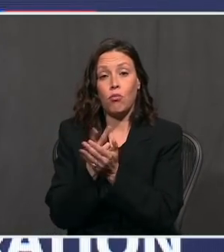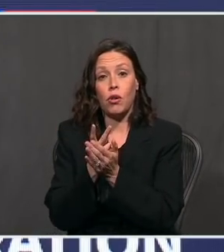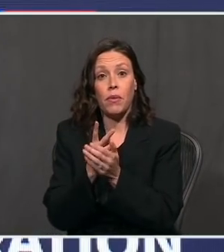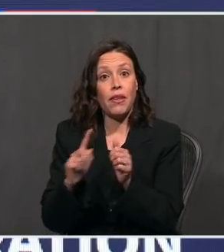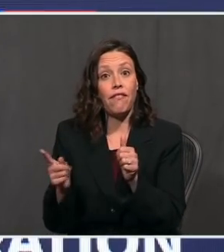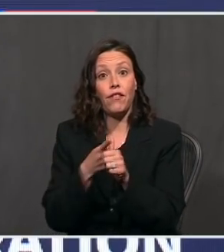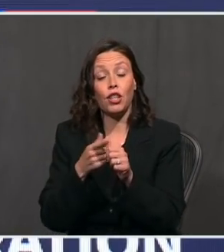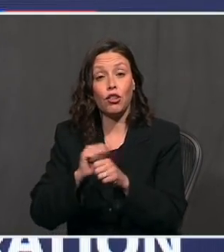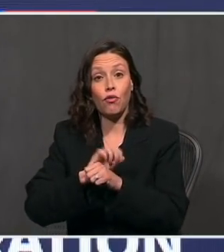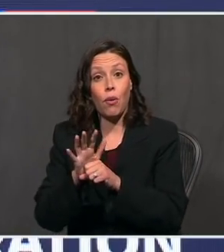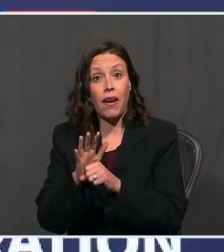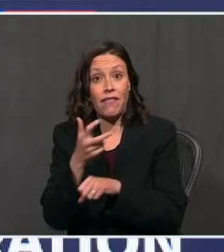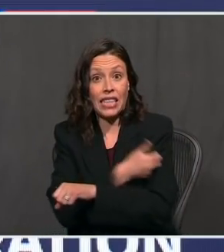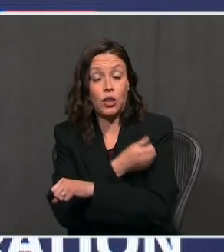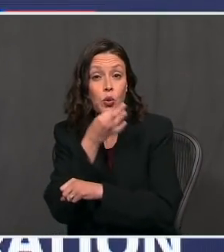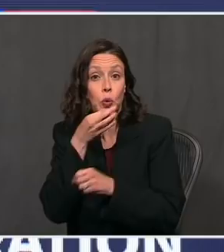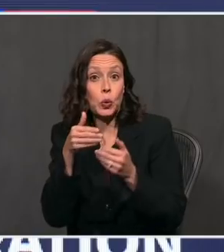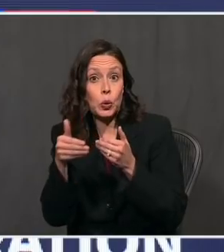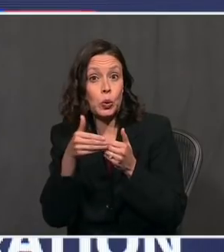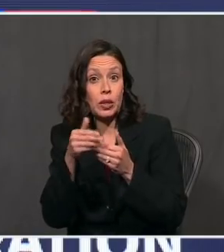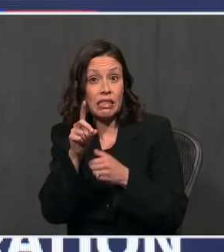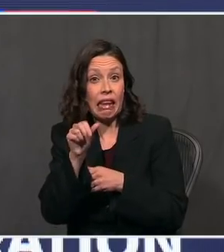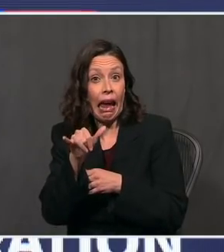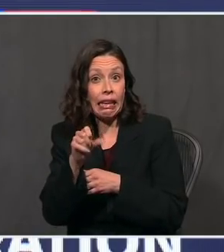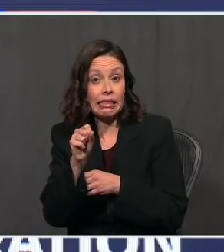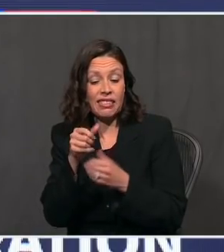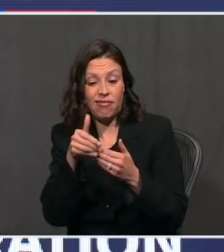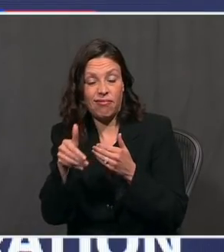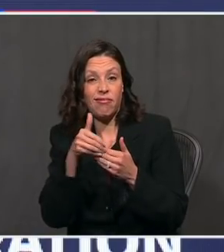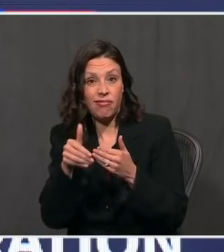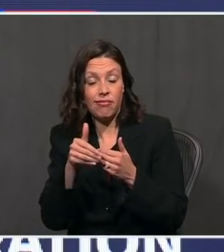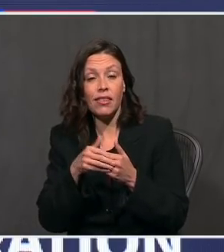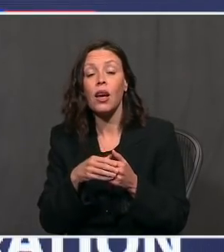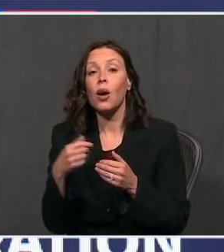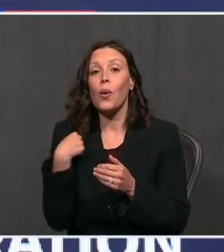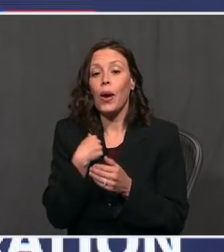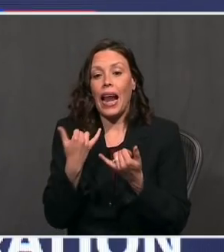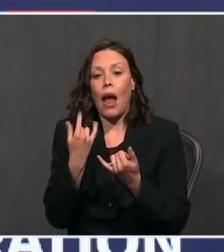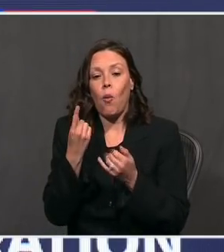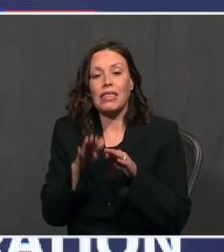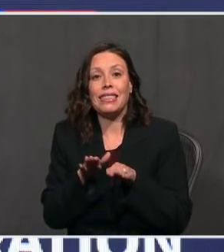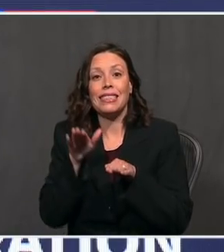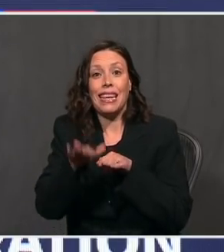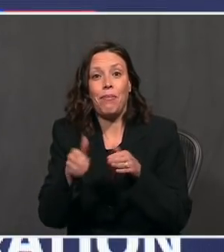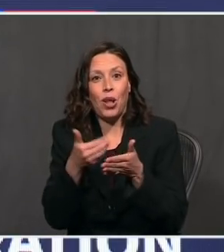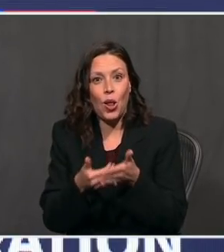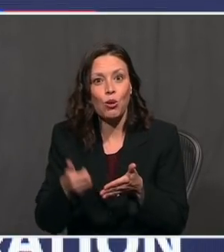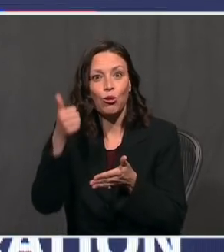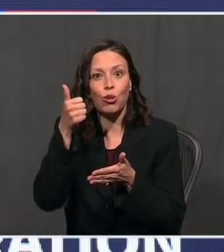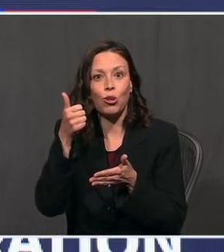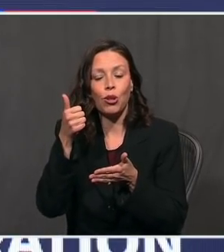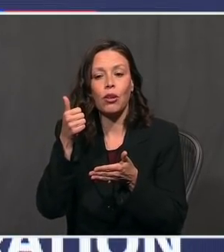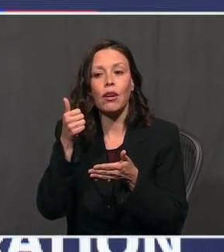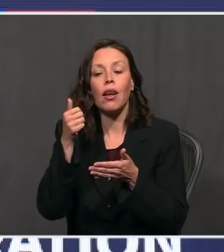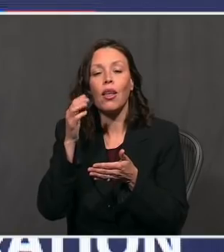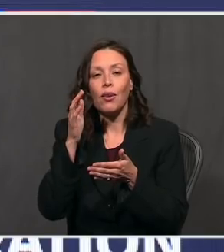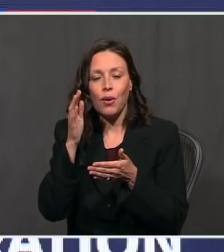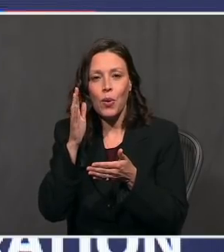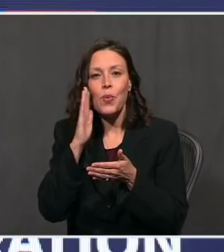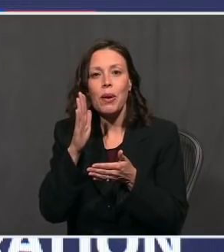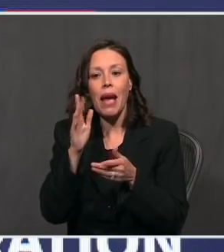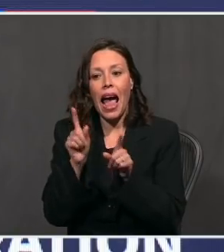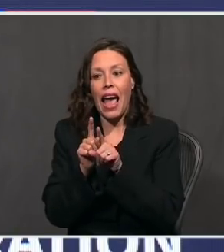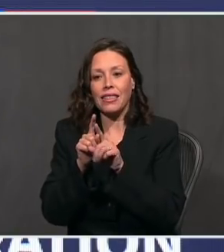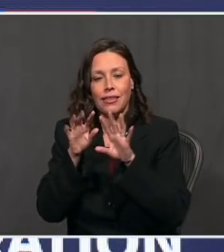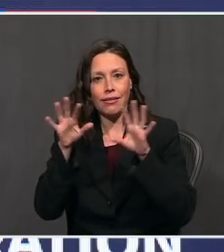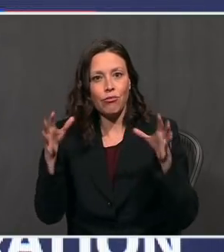coronavirus vaccine, we believe is likely within days. As I said, we are one step closer to the day that, as a